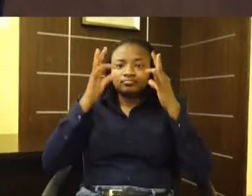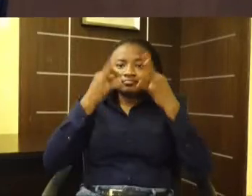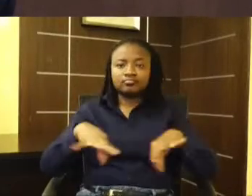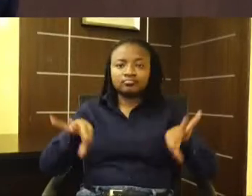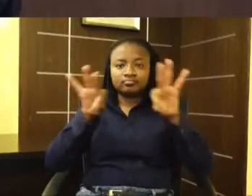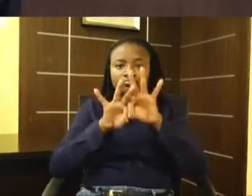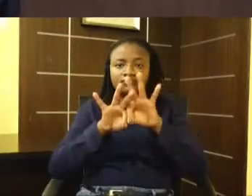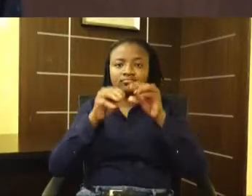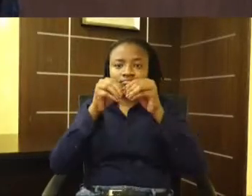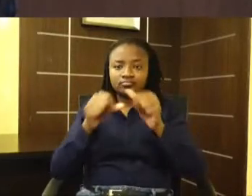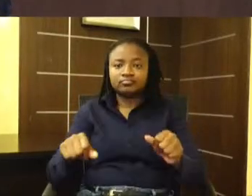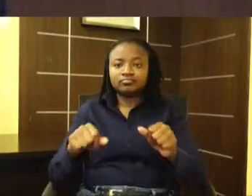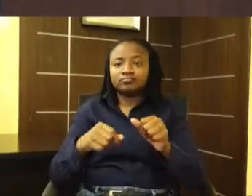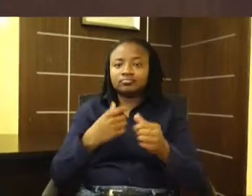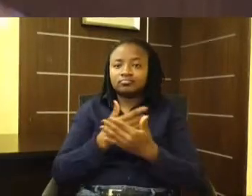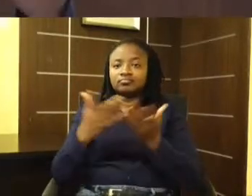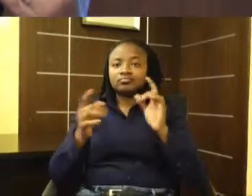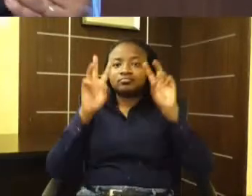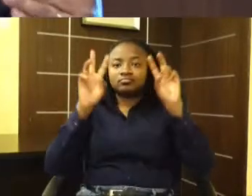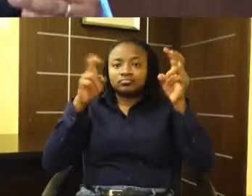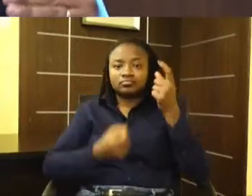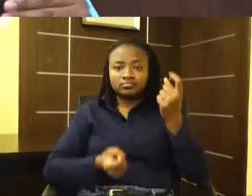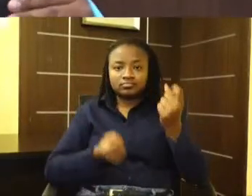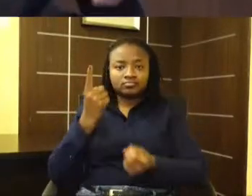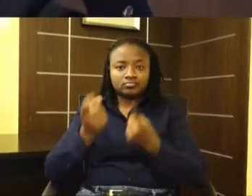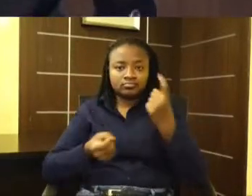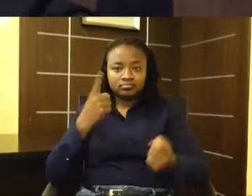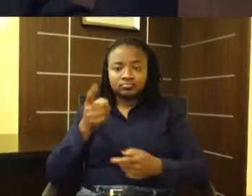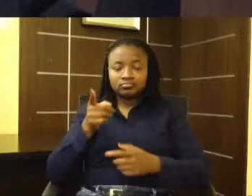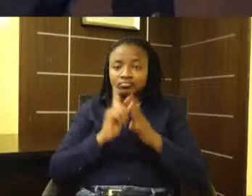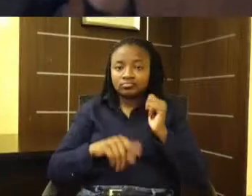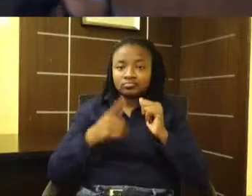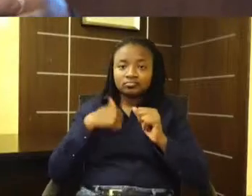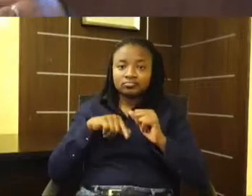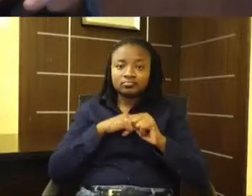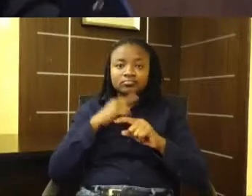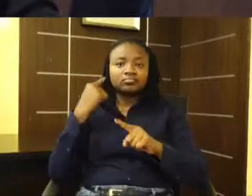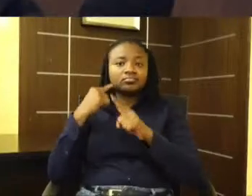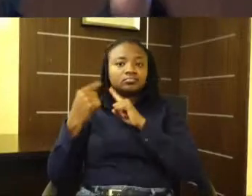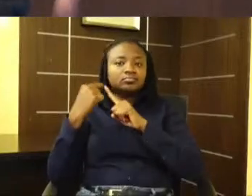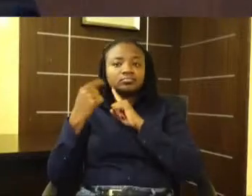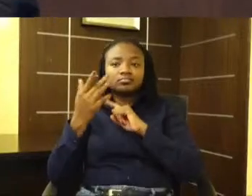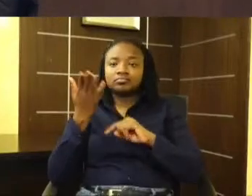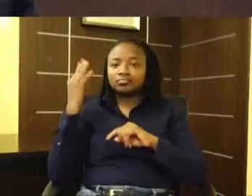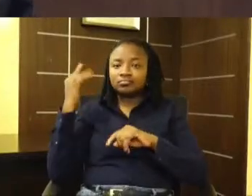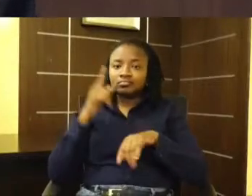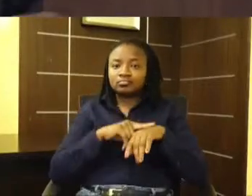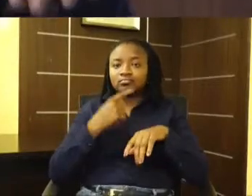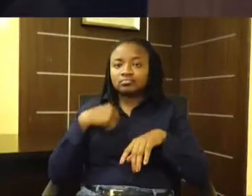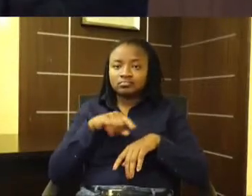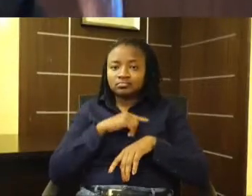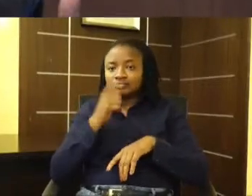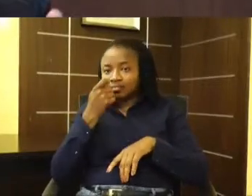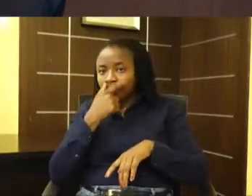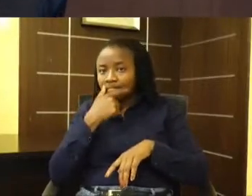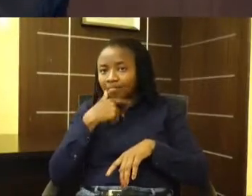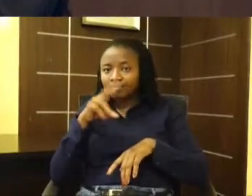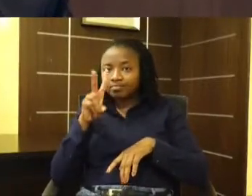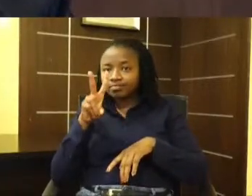issues. What we faced when we were younger, before we were 30s, yeah, those of us who are